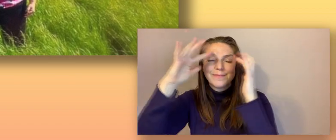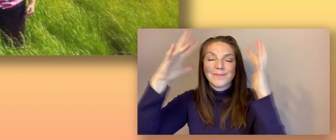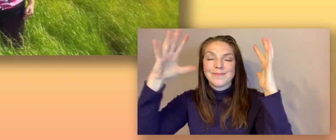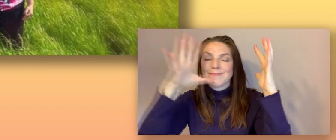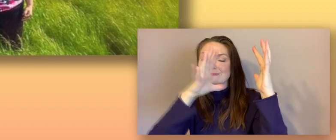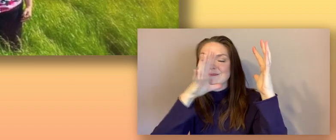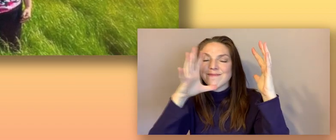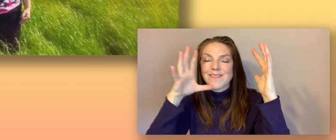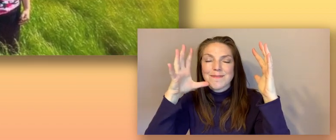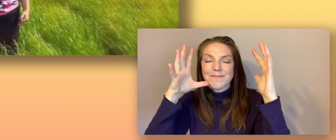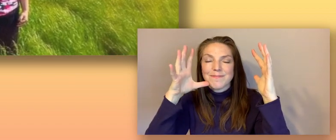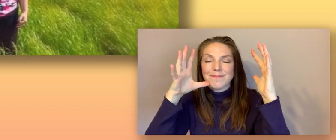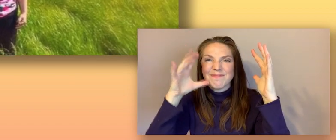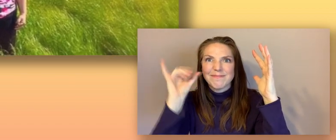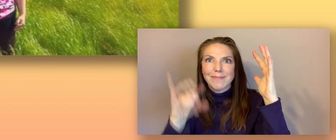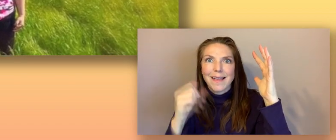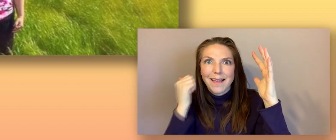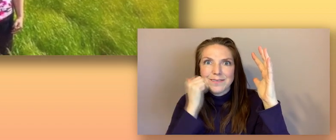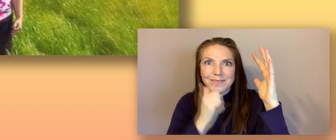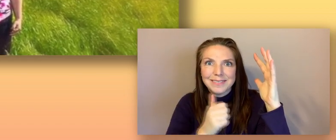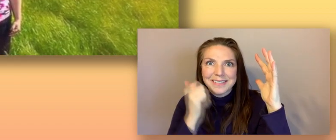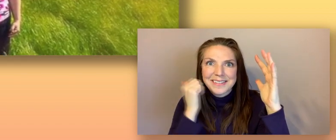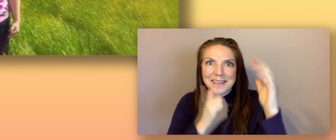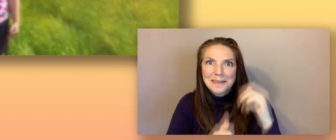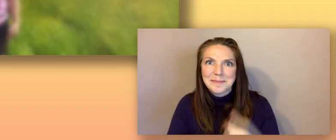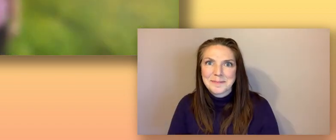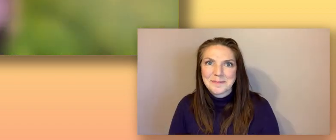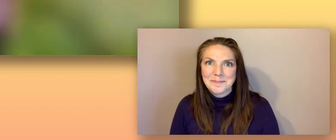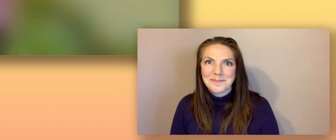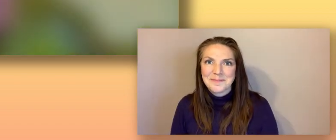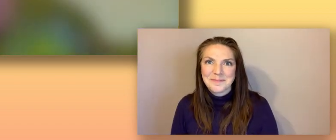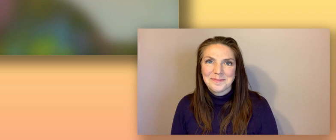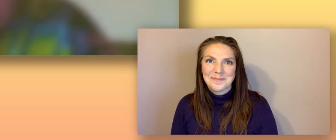farm every single day.